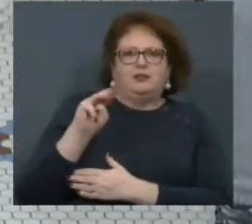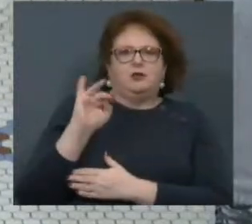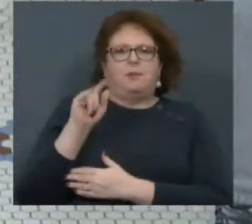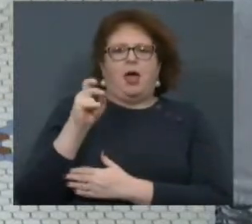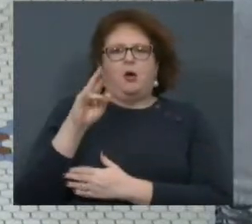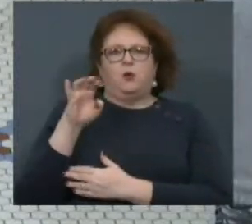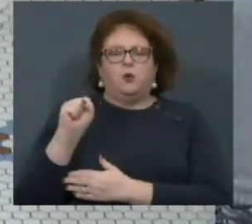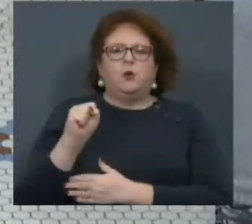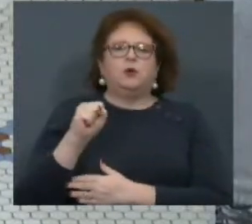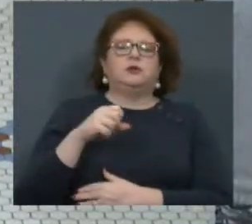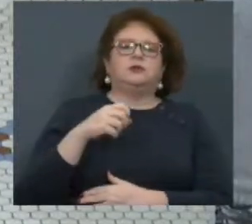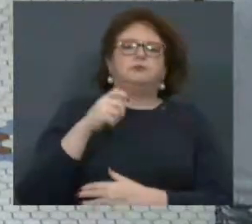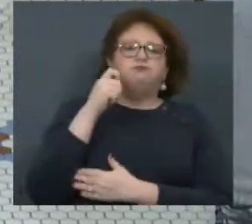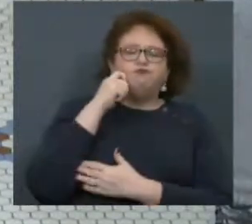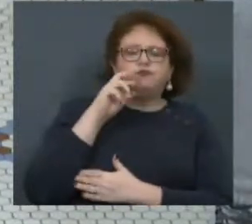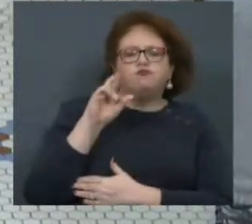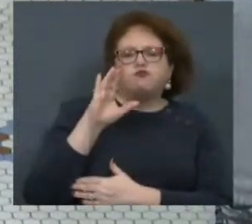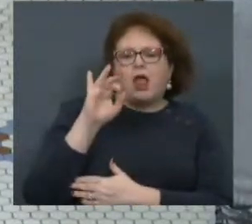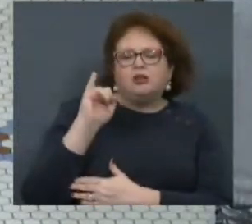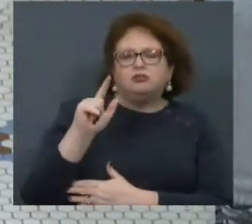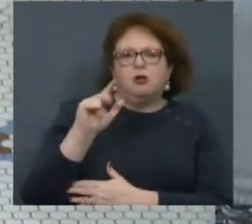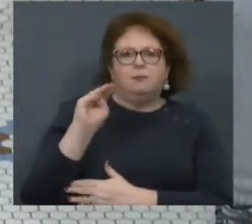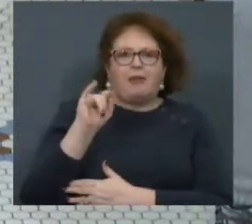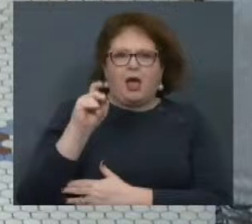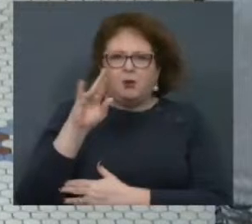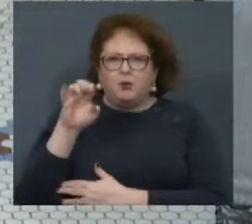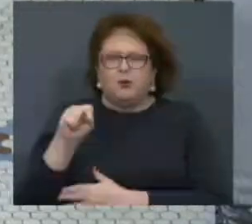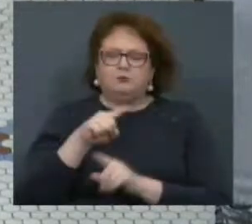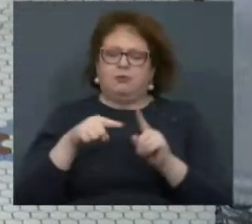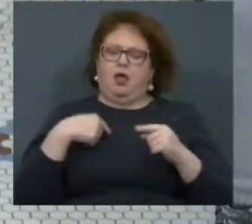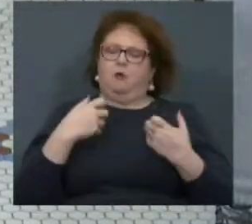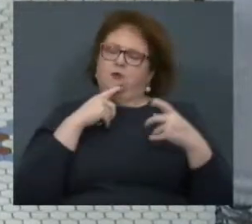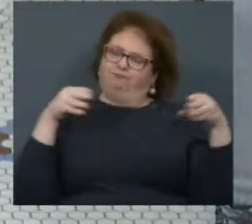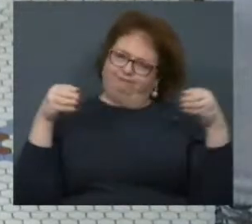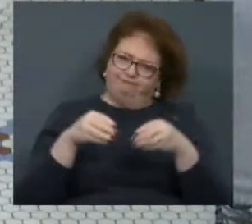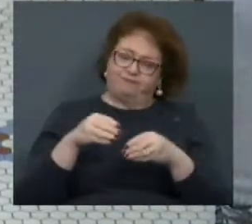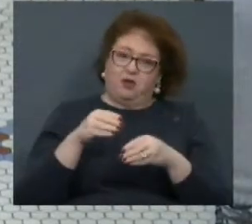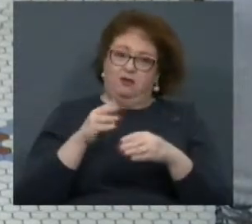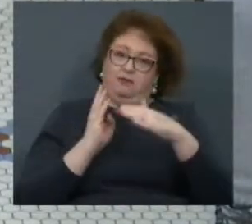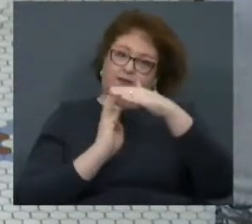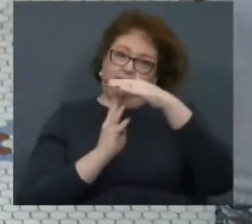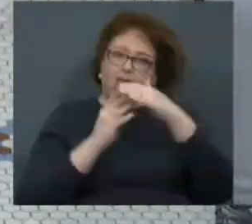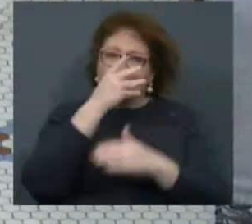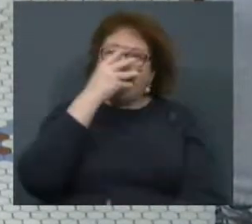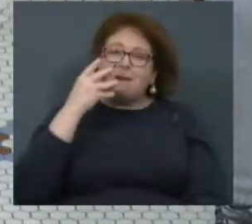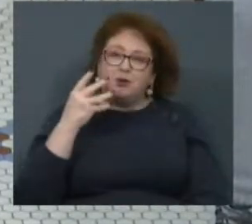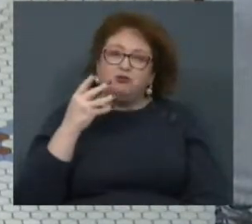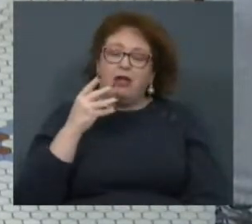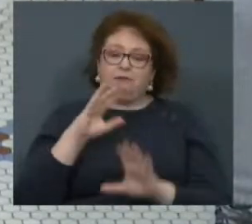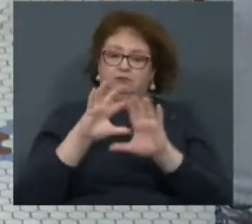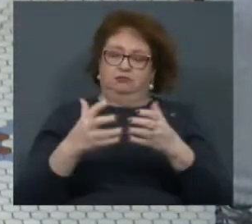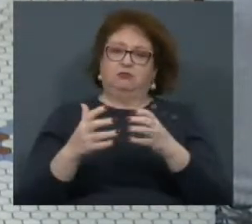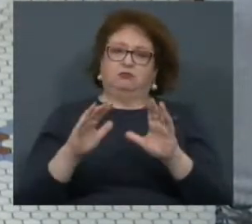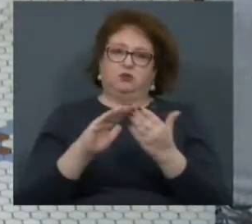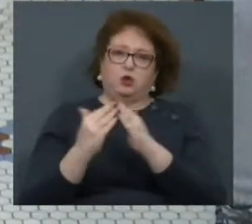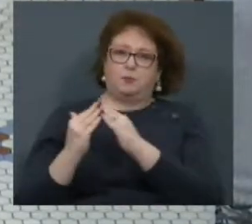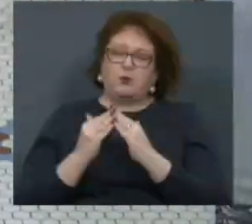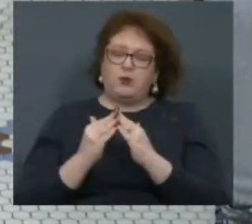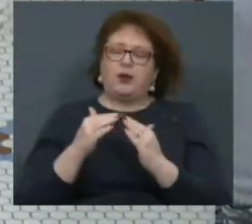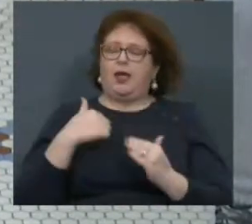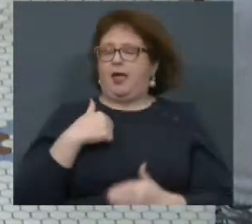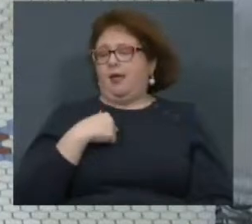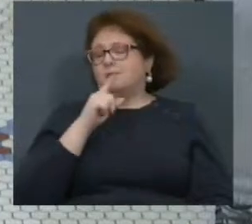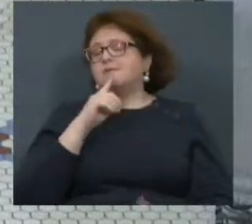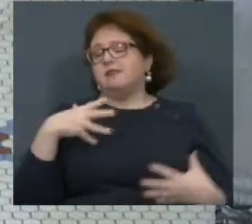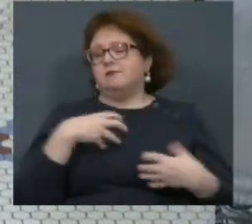speak about my community in particular, which is the immigrant community. I fear that this would be used